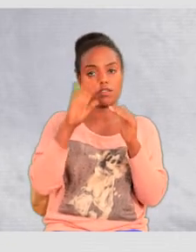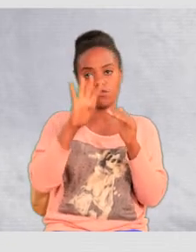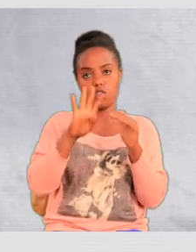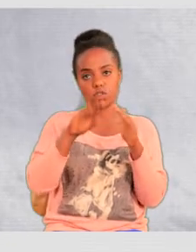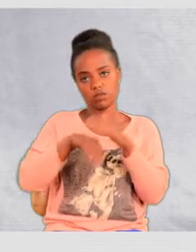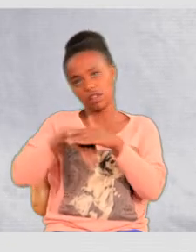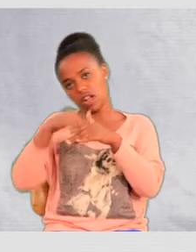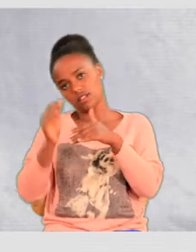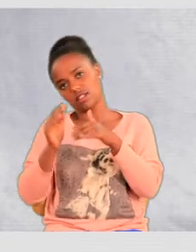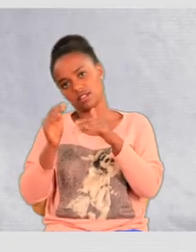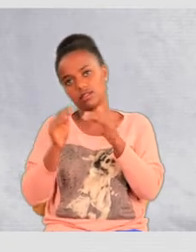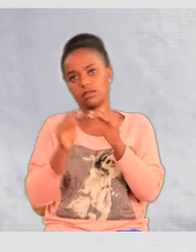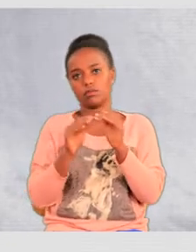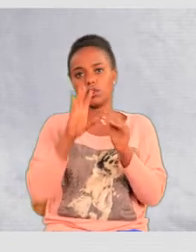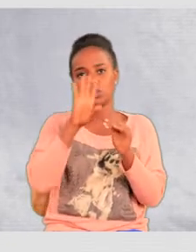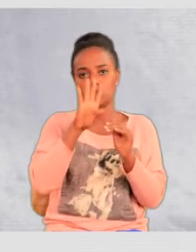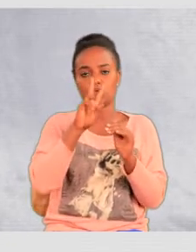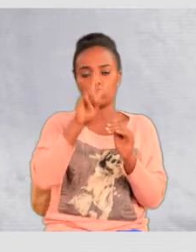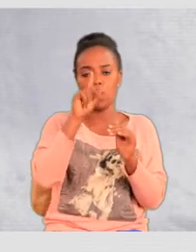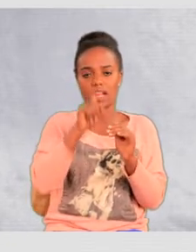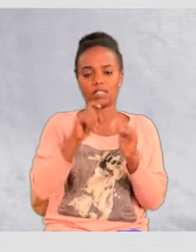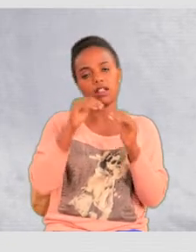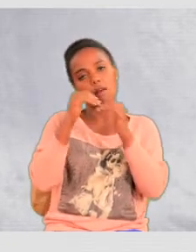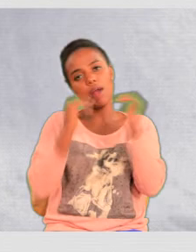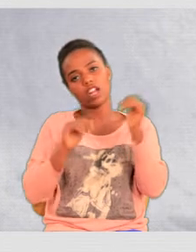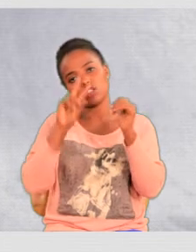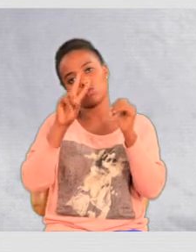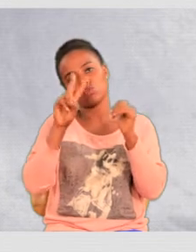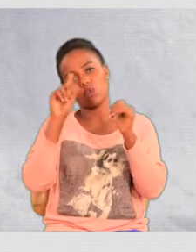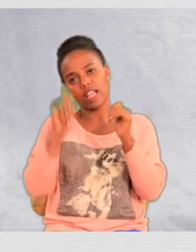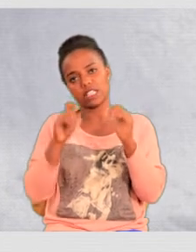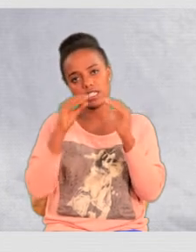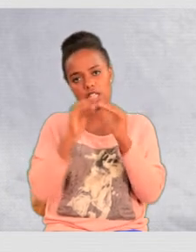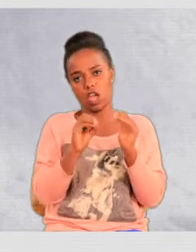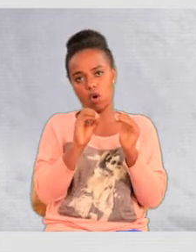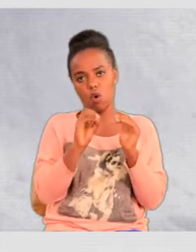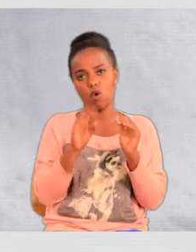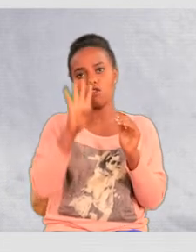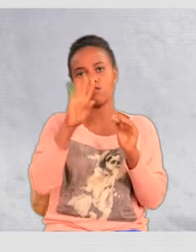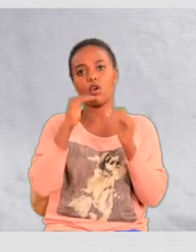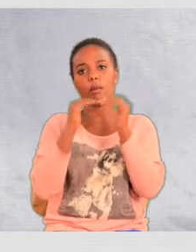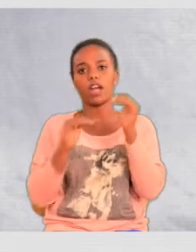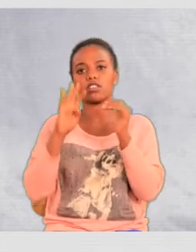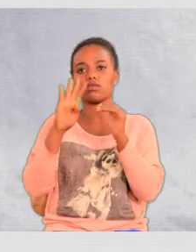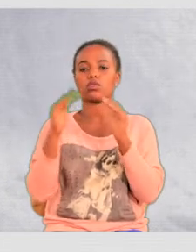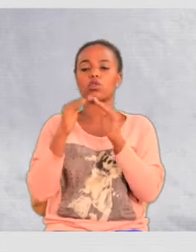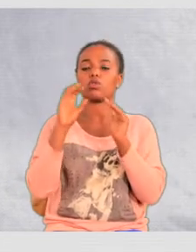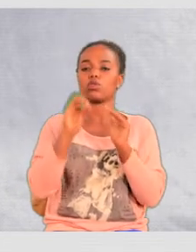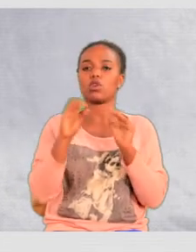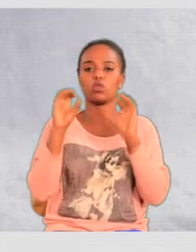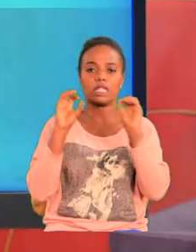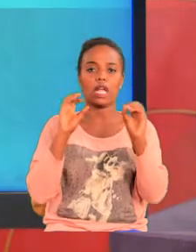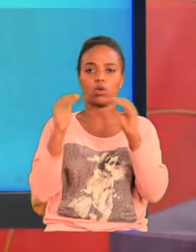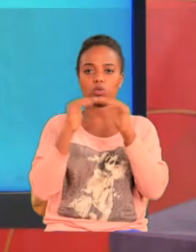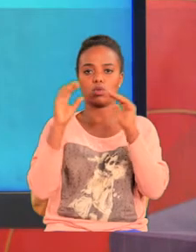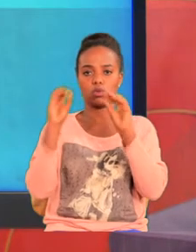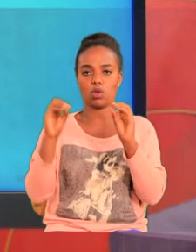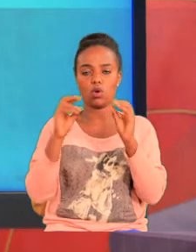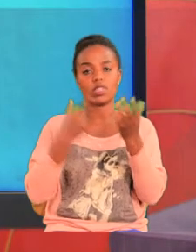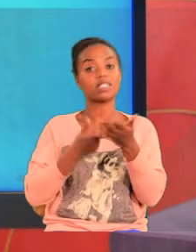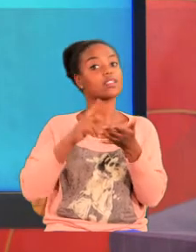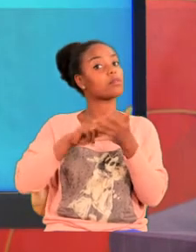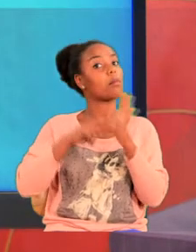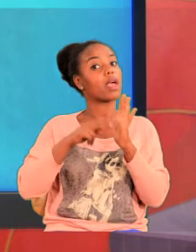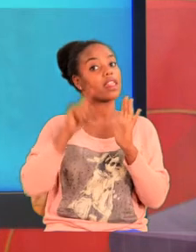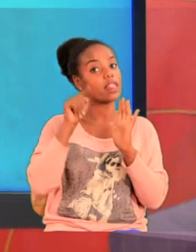side, 0 is equal to 0. This is always true. So this means that